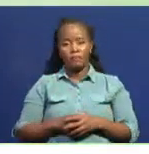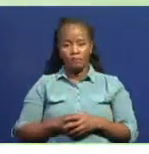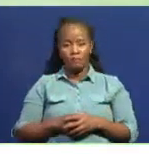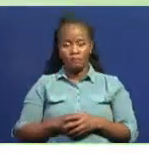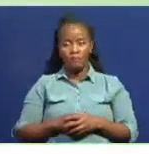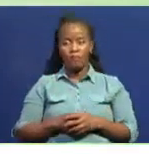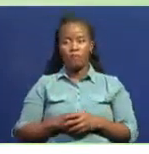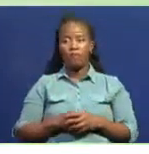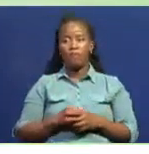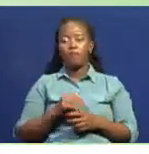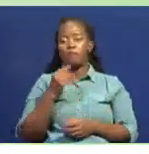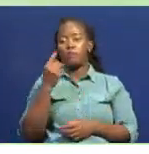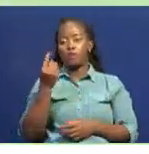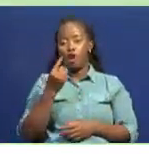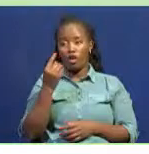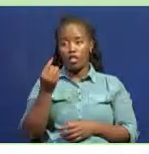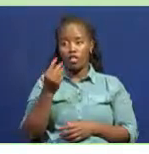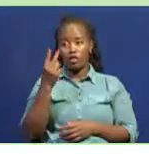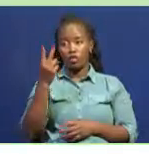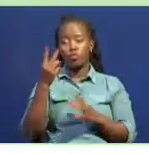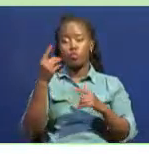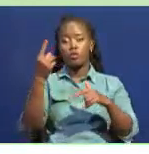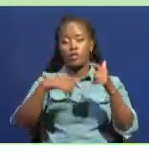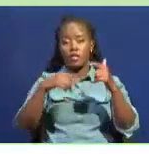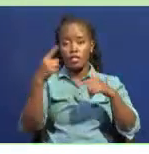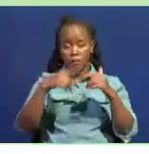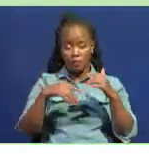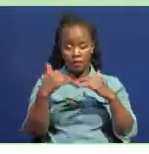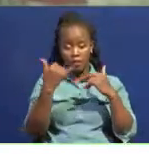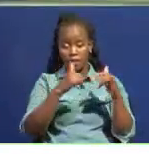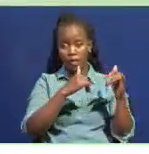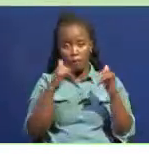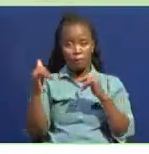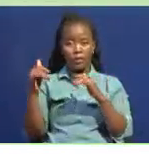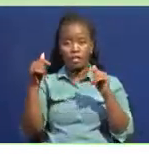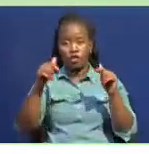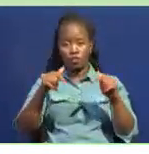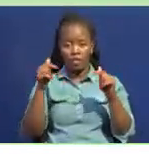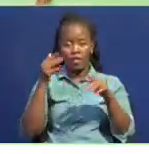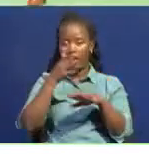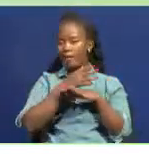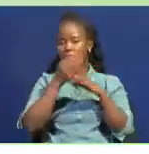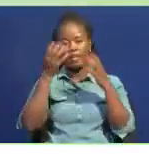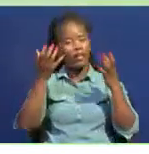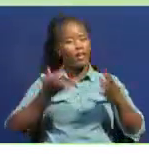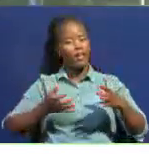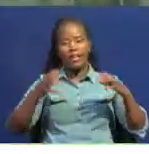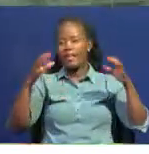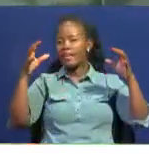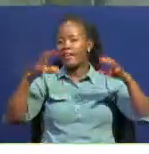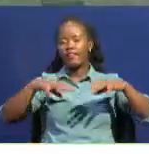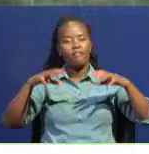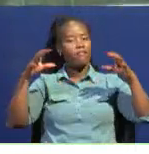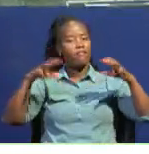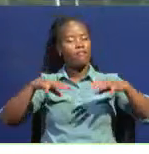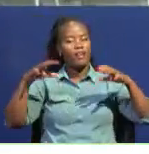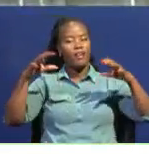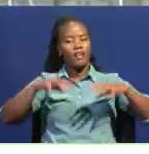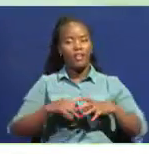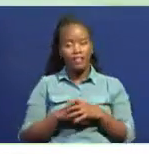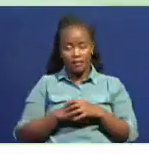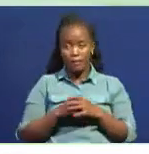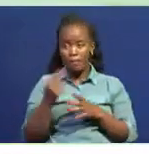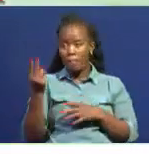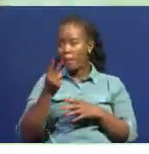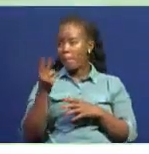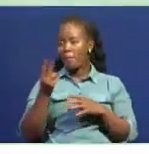Only two games were played today following the heavy rains that pounded Nairobi City today morning. When Wazalendo got into the field, they did